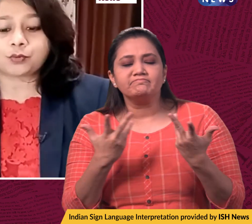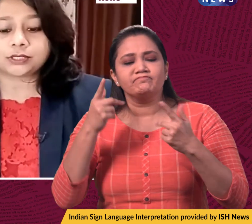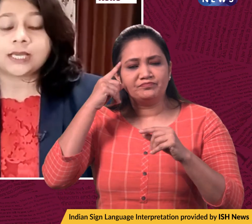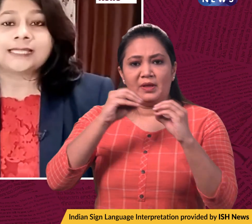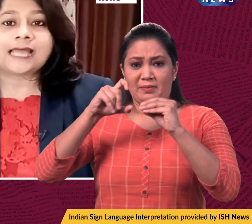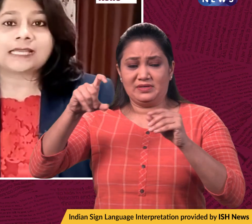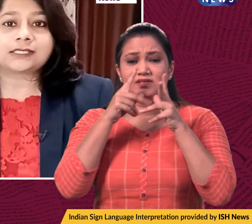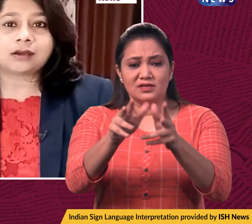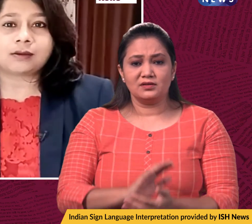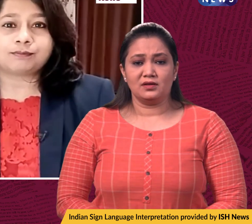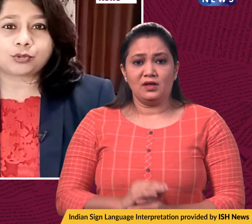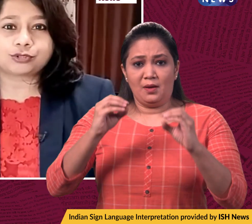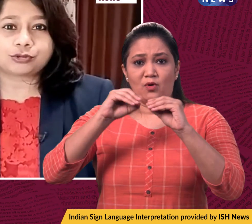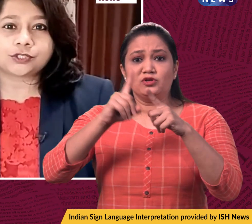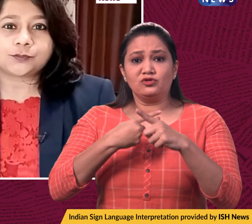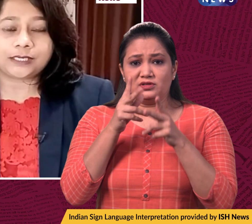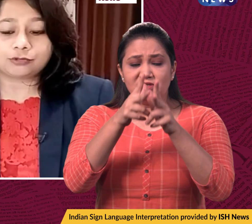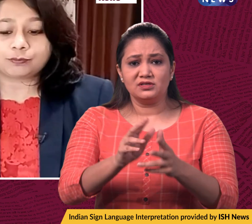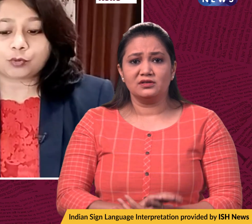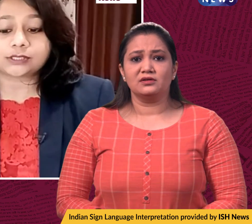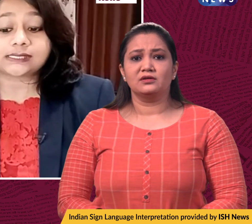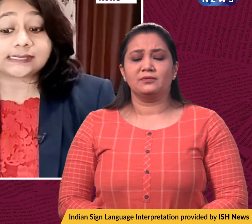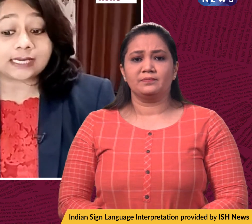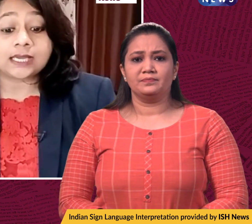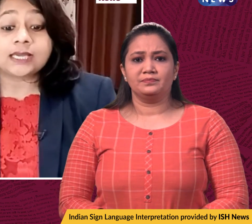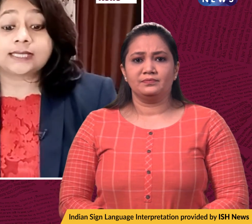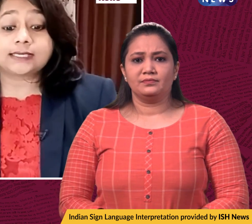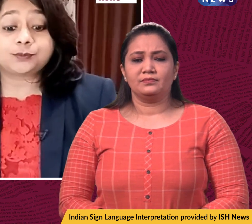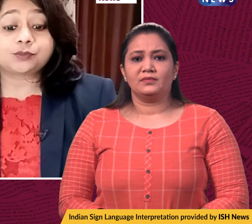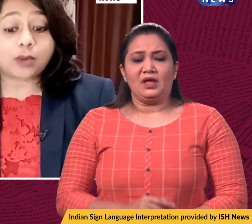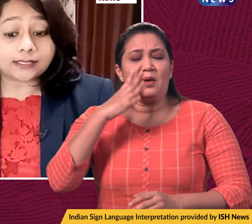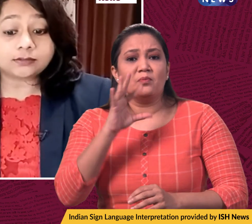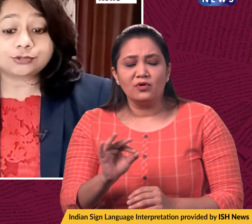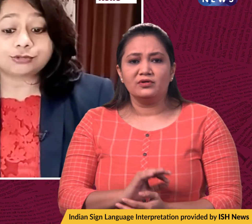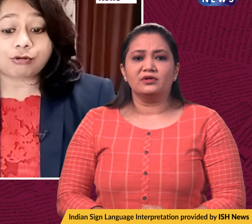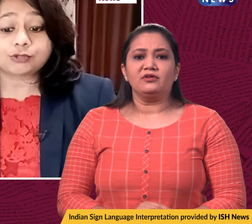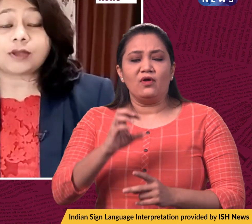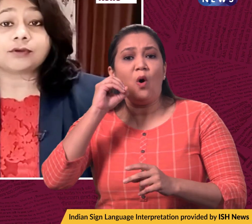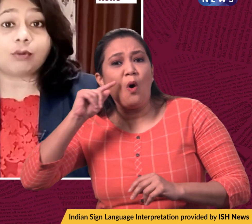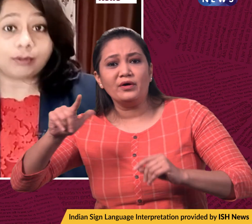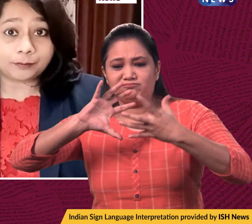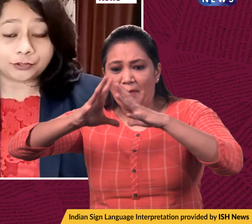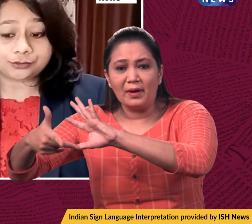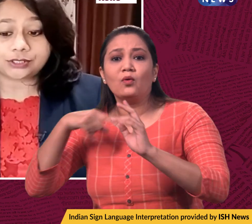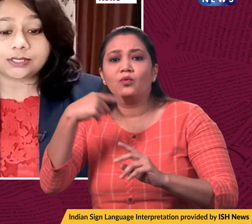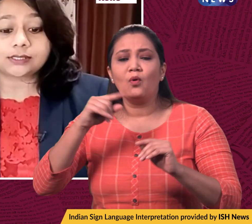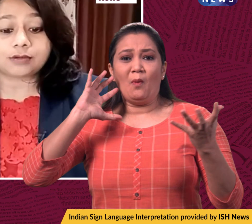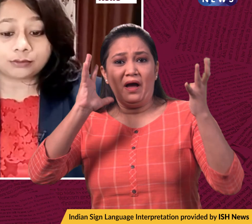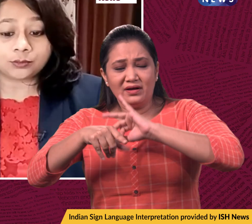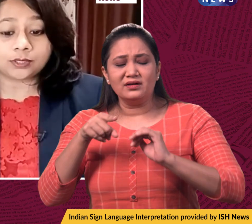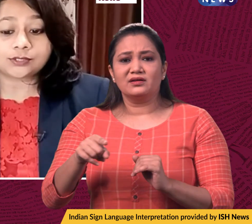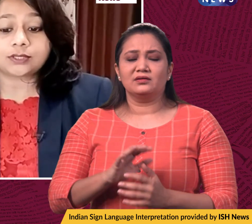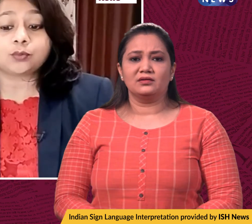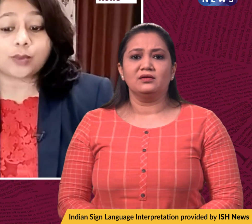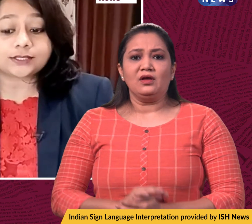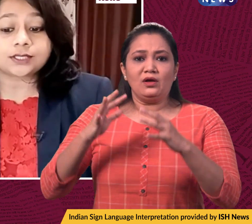has reported that Boris Johnson, speaking to reporters, has said that it was vital to talk to other oil producers around